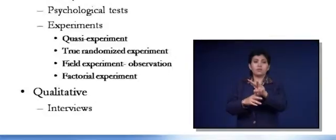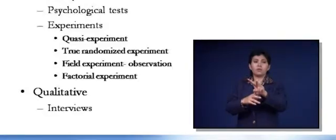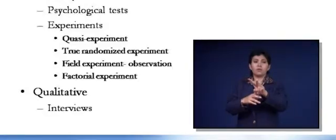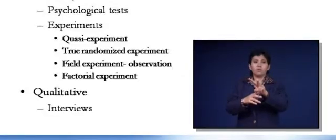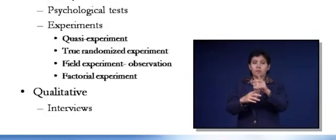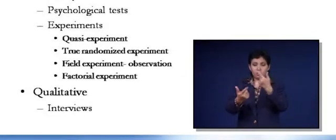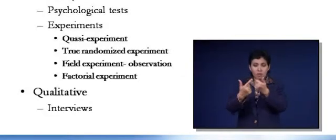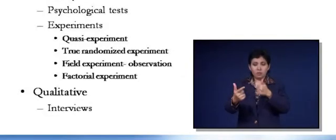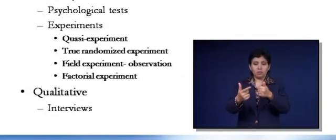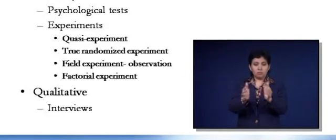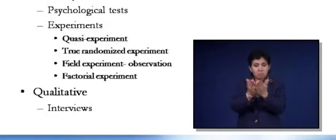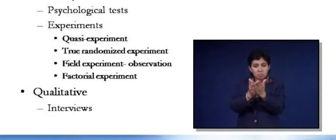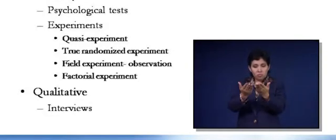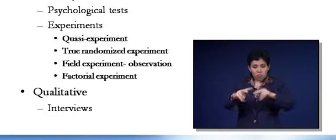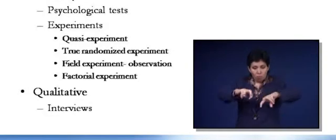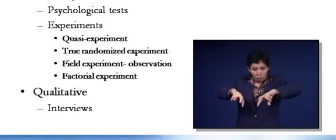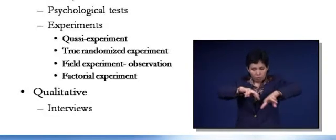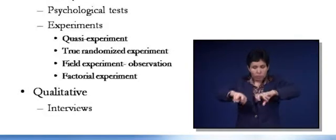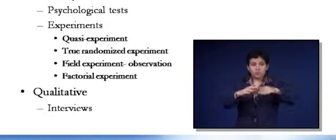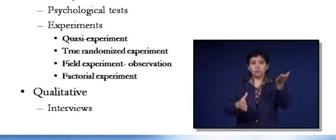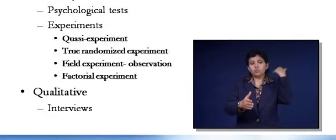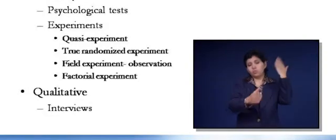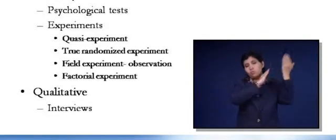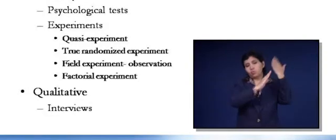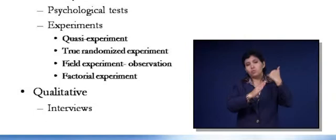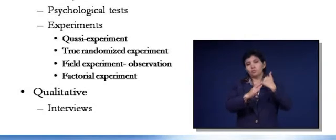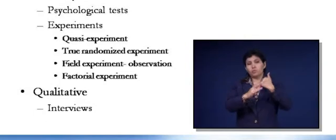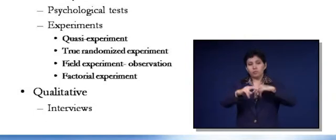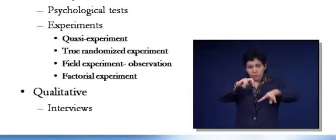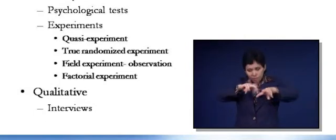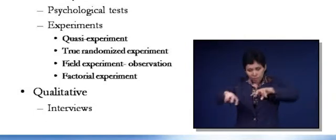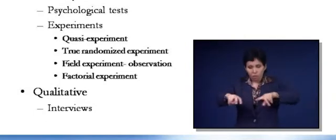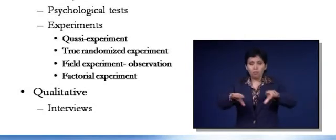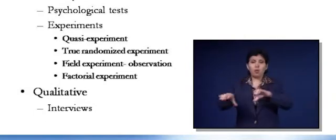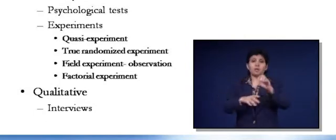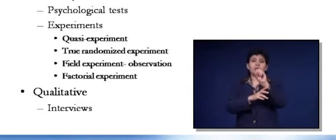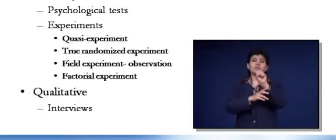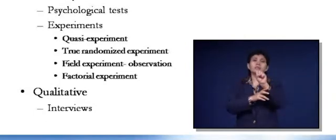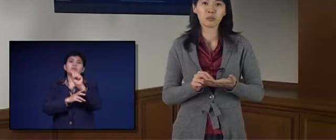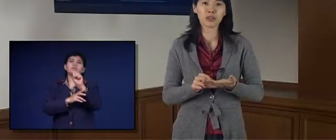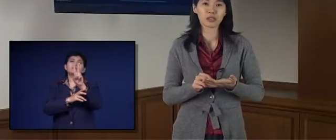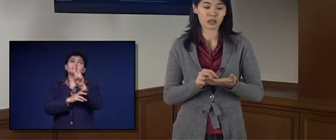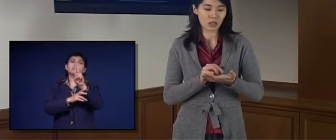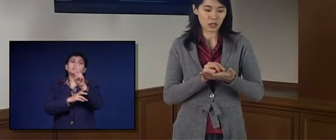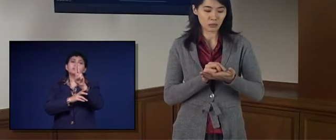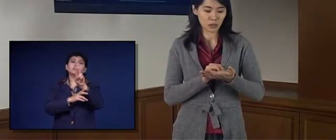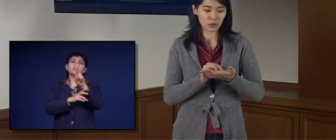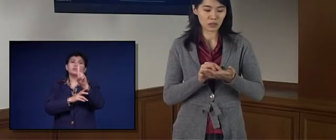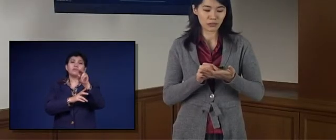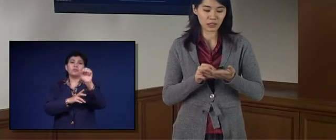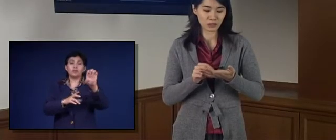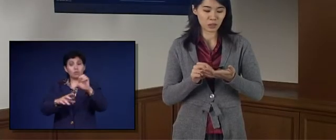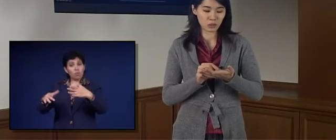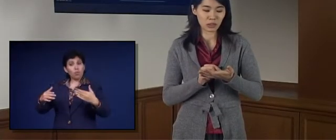on the archives. Next one is your survey, or you can just do your own survey. Are you a happy person? Do